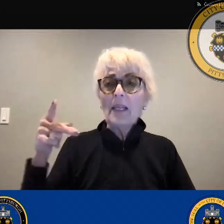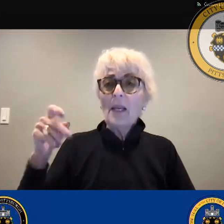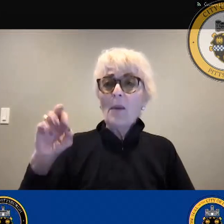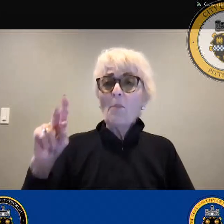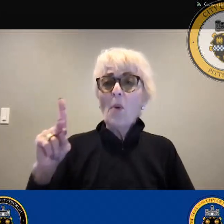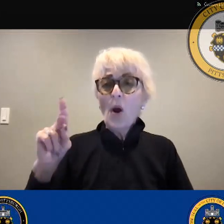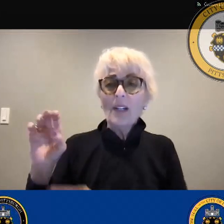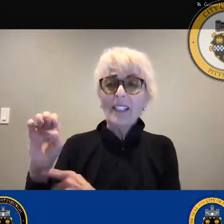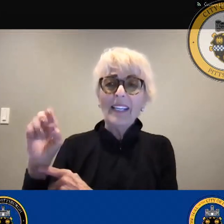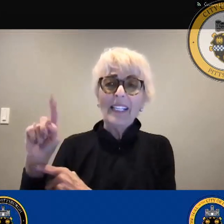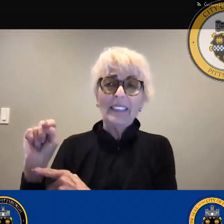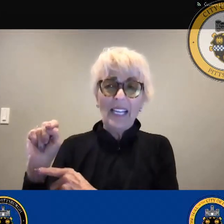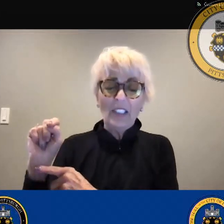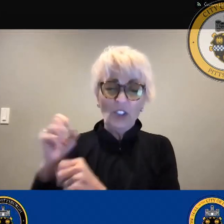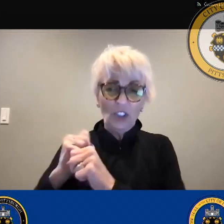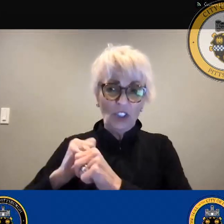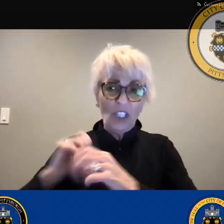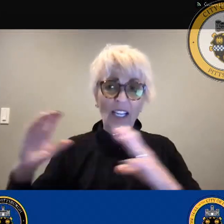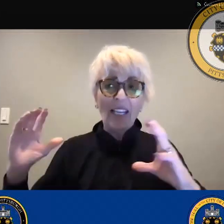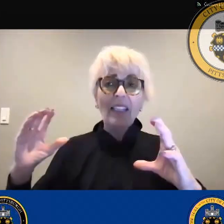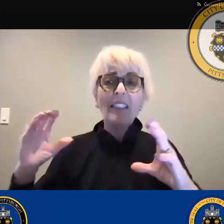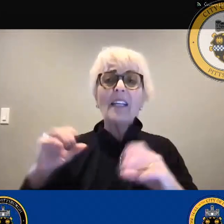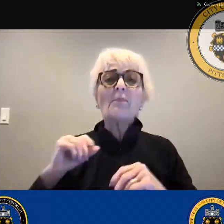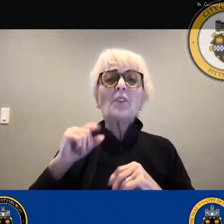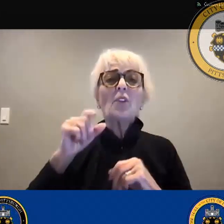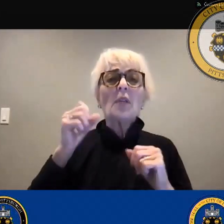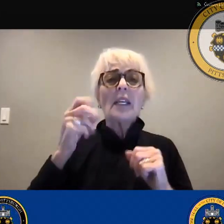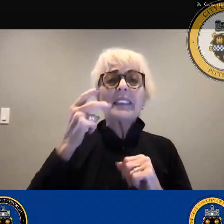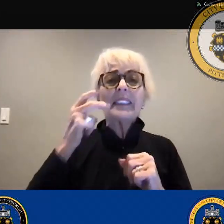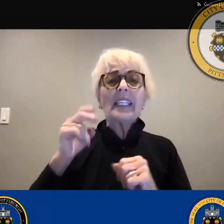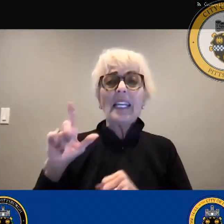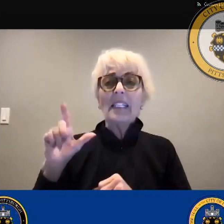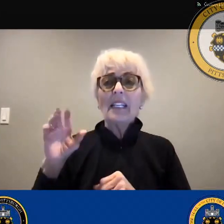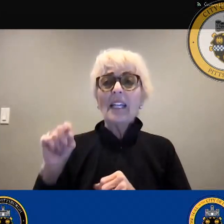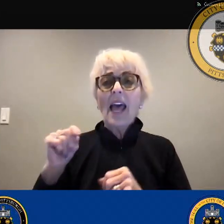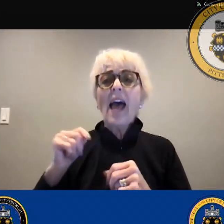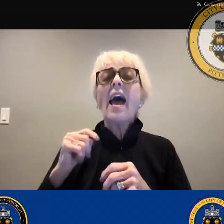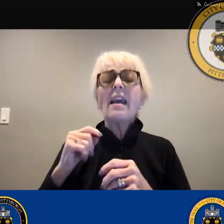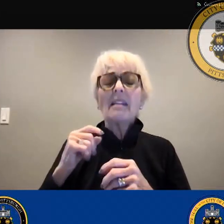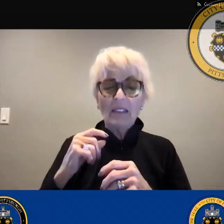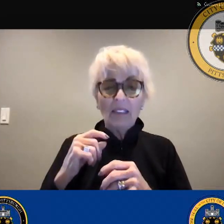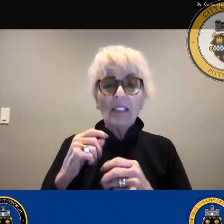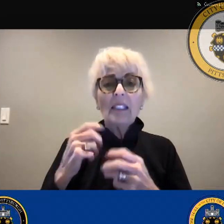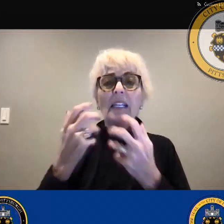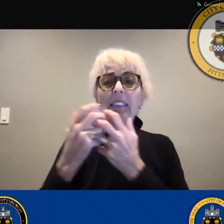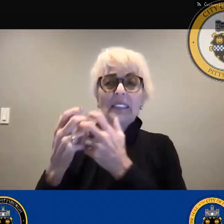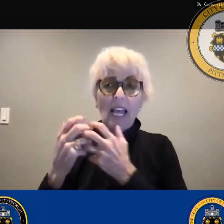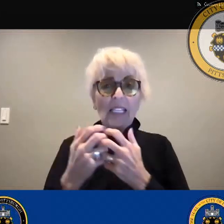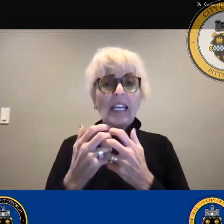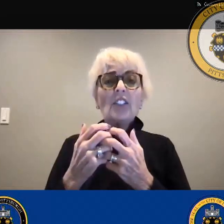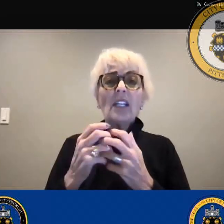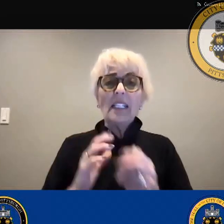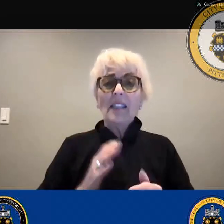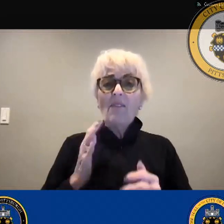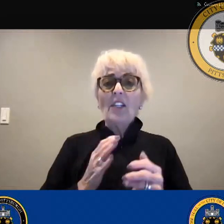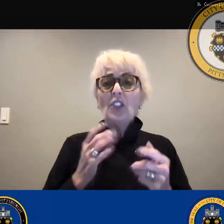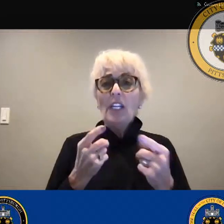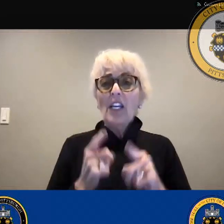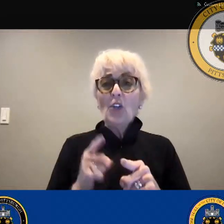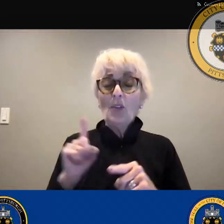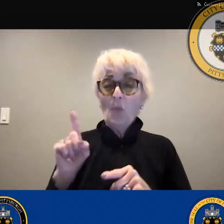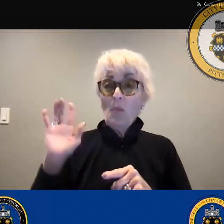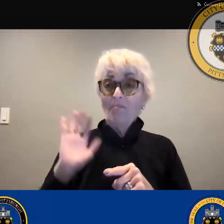You can see the area where the lot consolidation actually has already officially occurred. So where it was